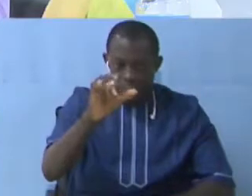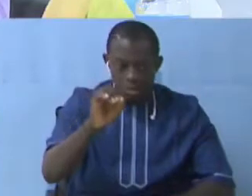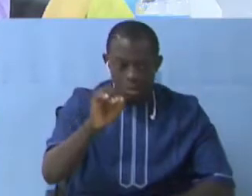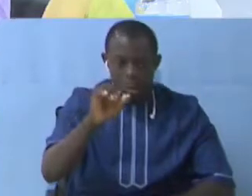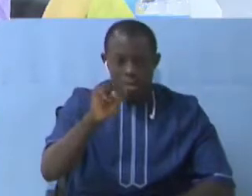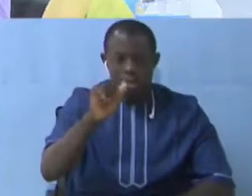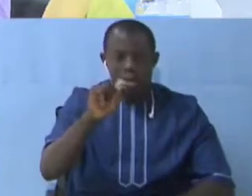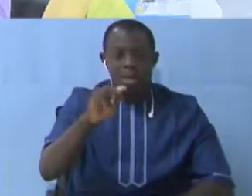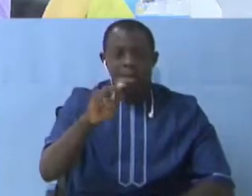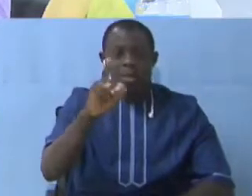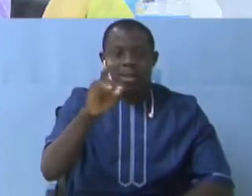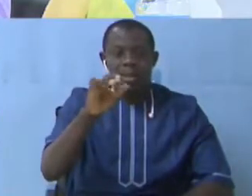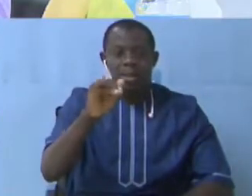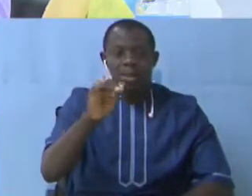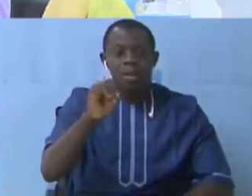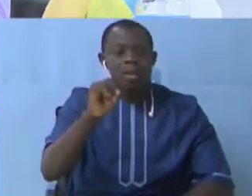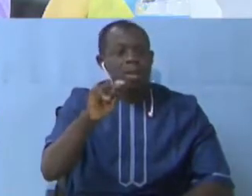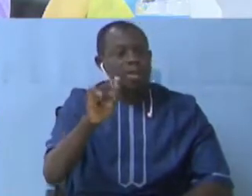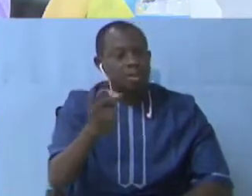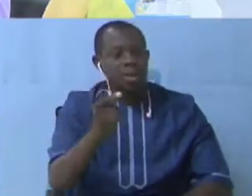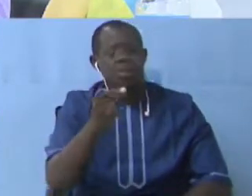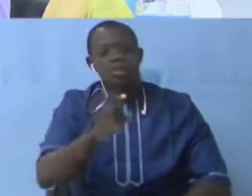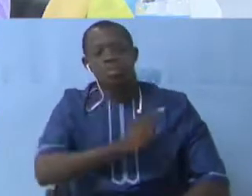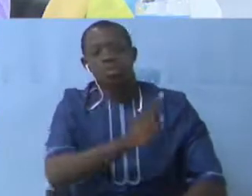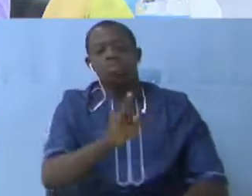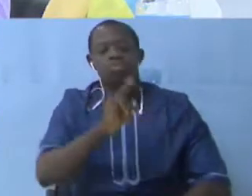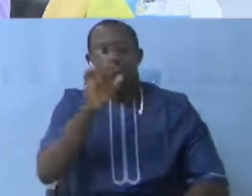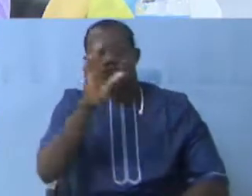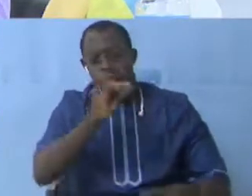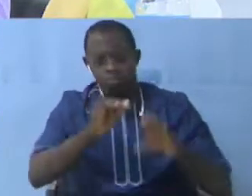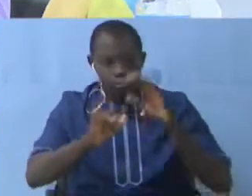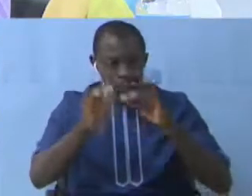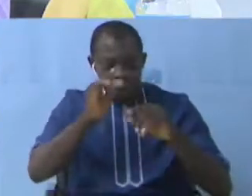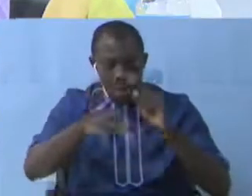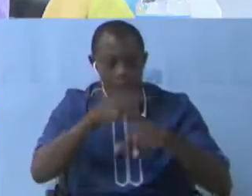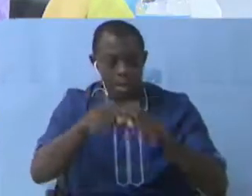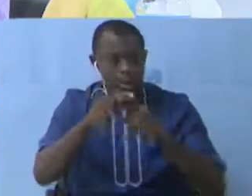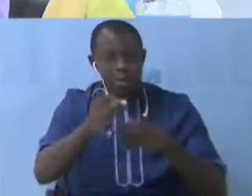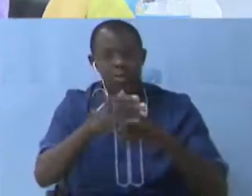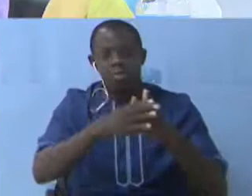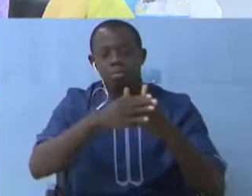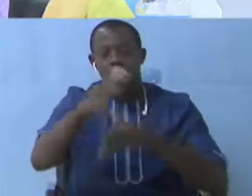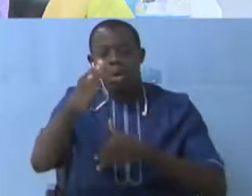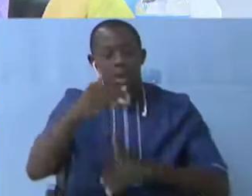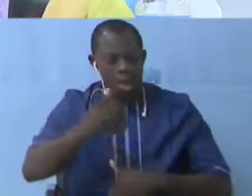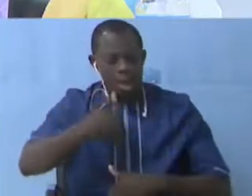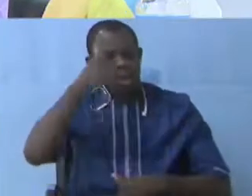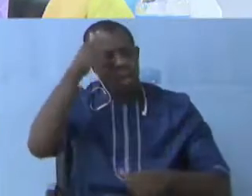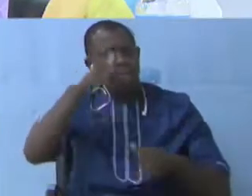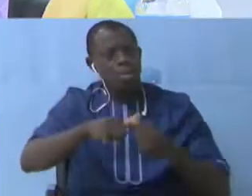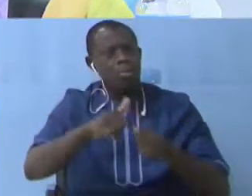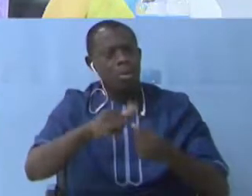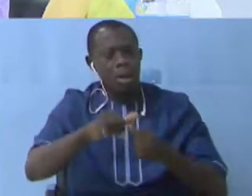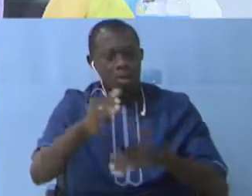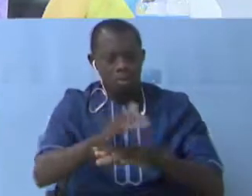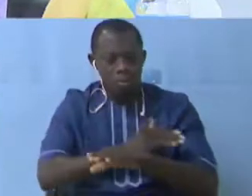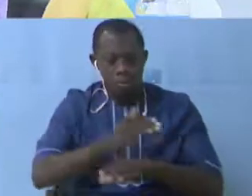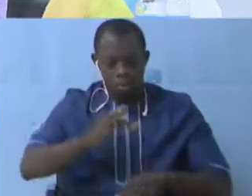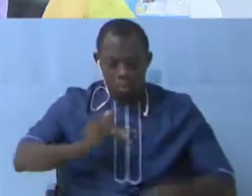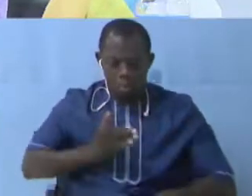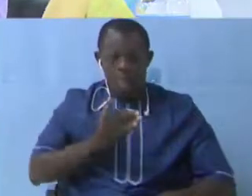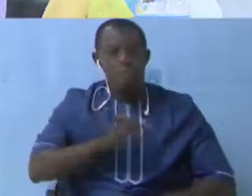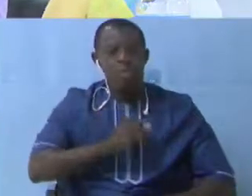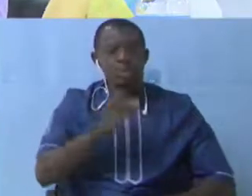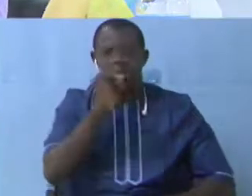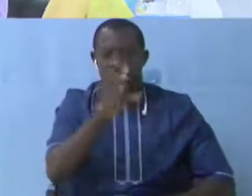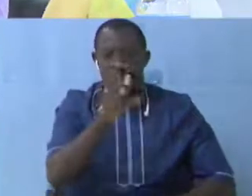Sandeng, we spoke about it quite a lot, and I remember vividly she said that it was